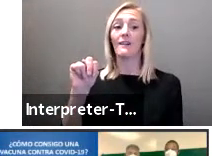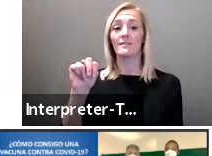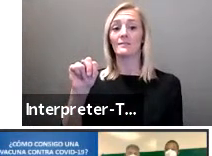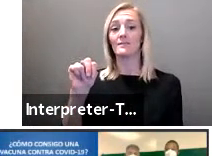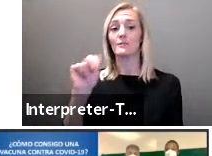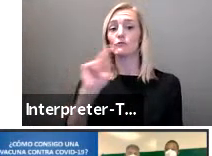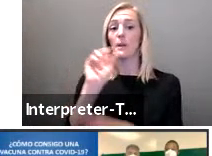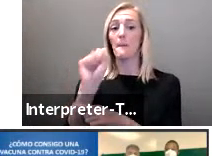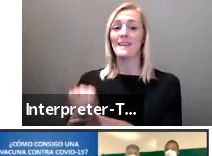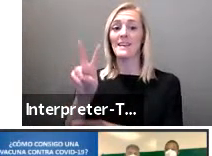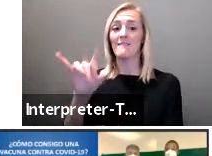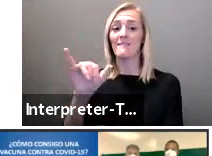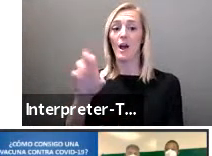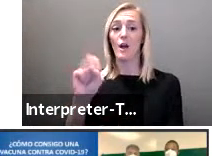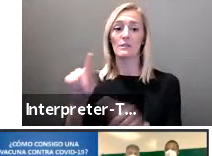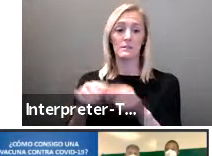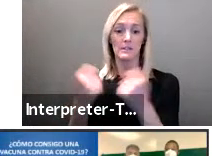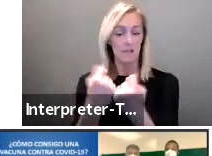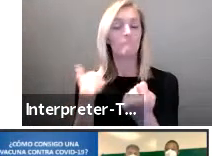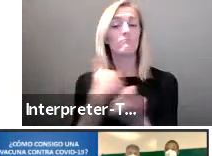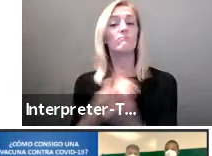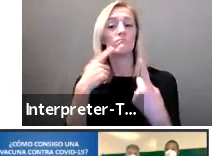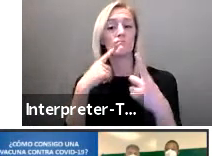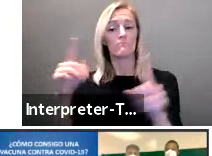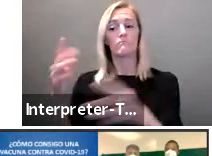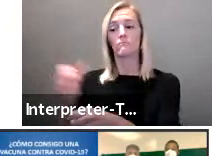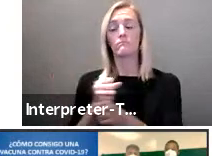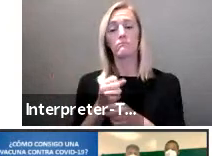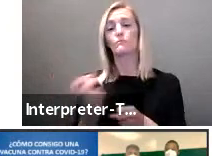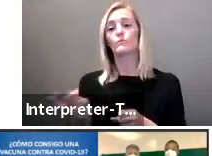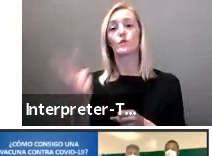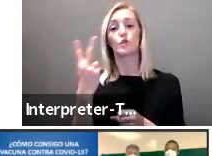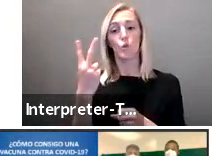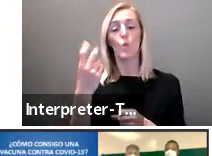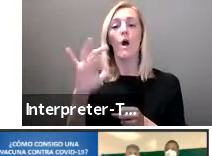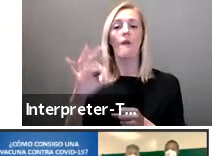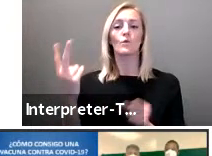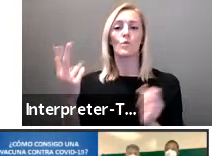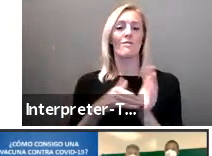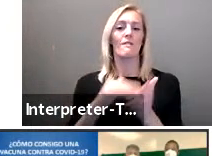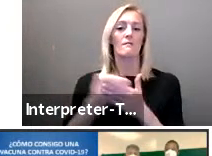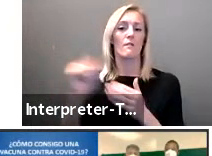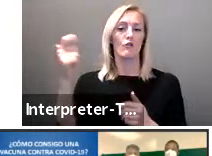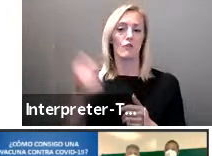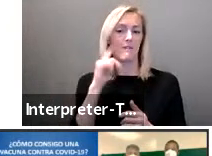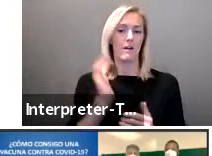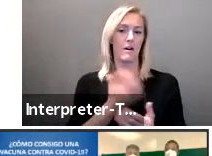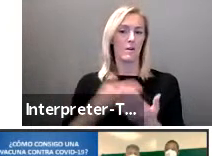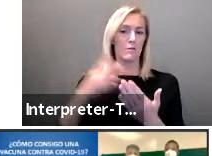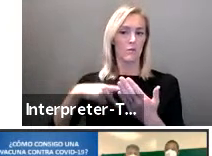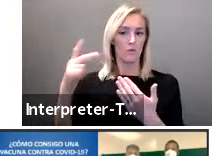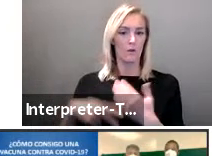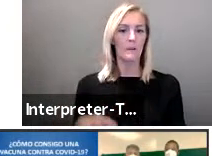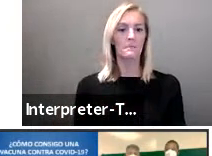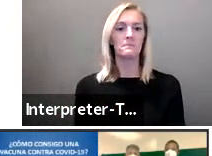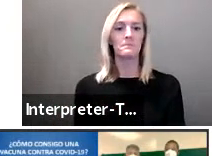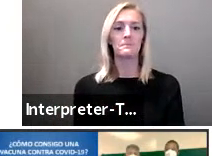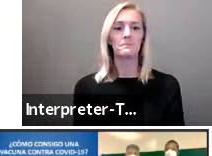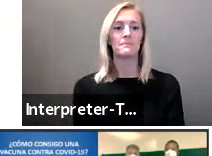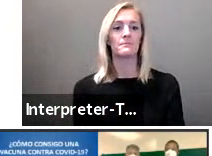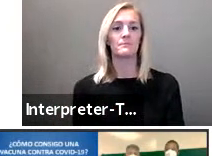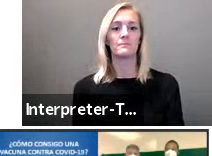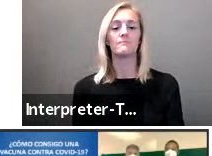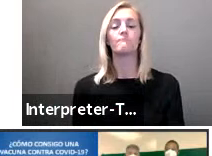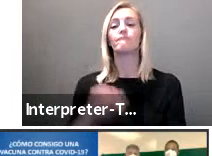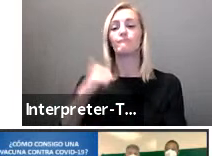were successful in obtaining 2 of the $2,000 grants to do our programs. We've established a